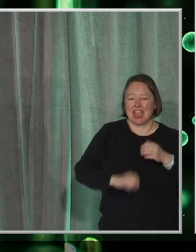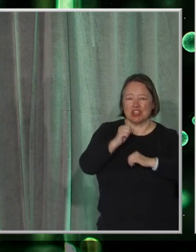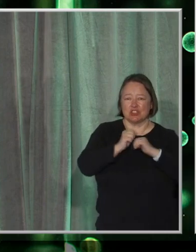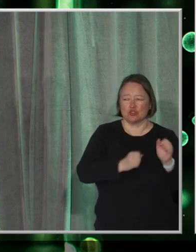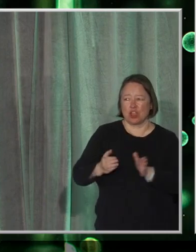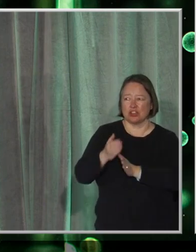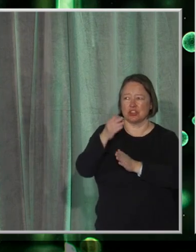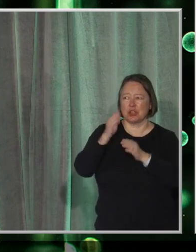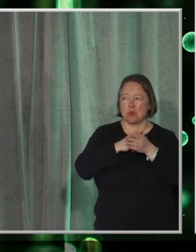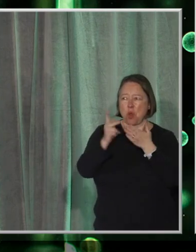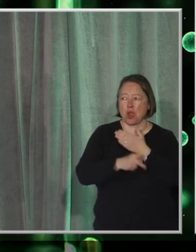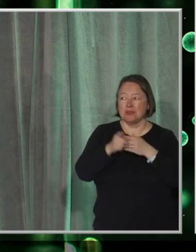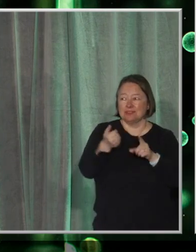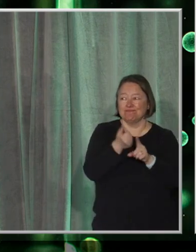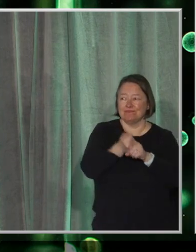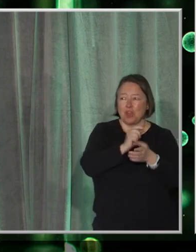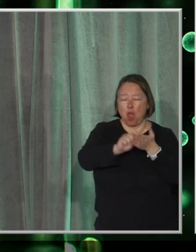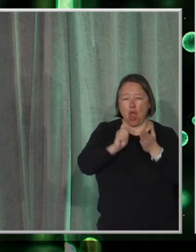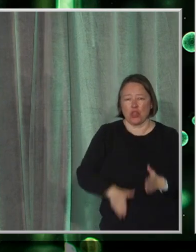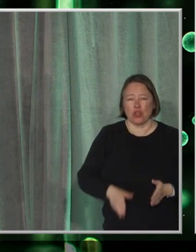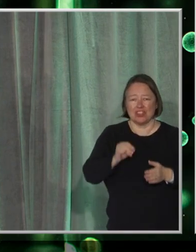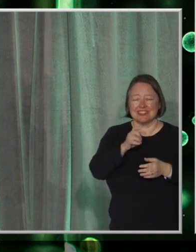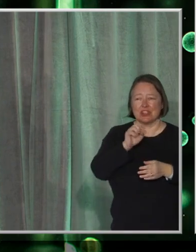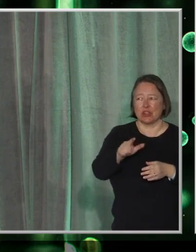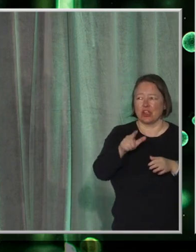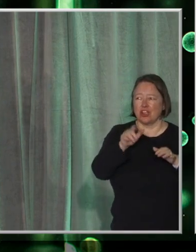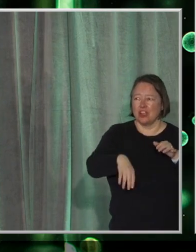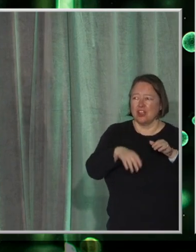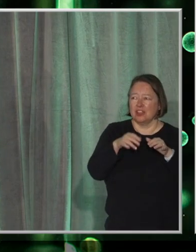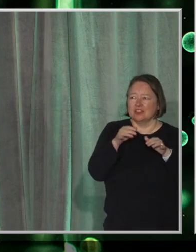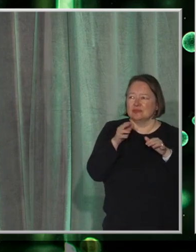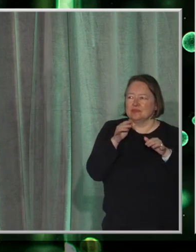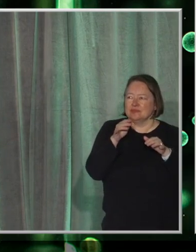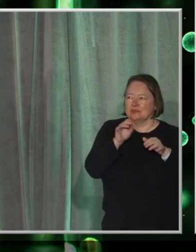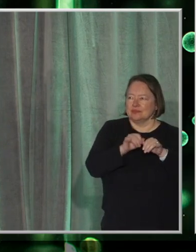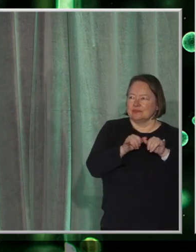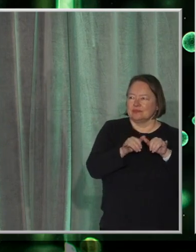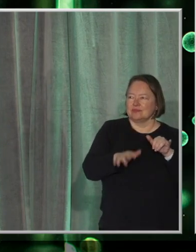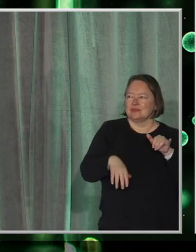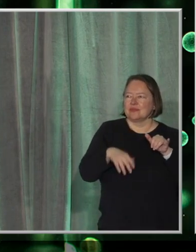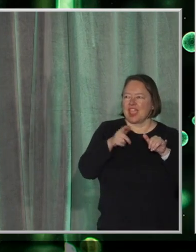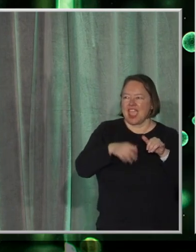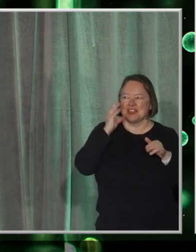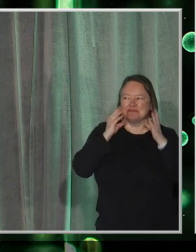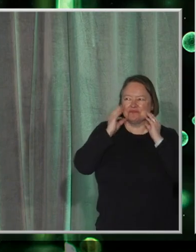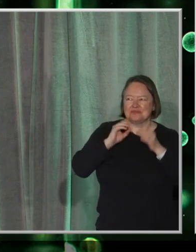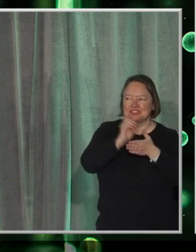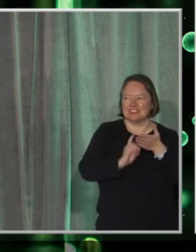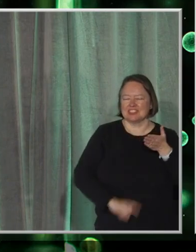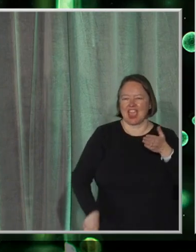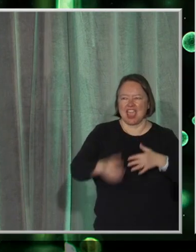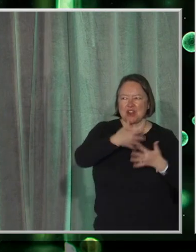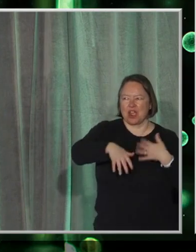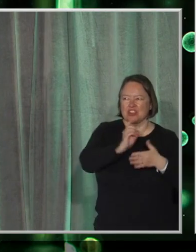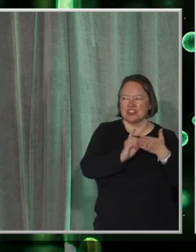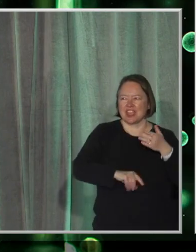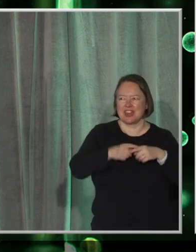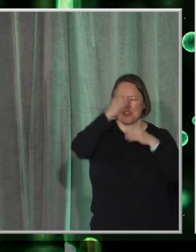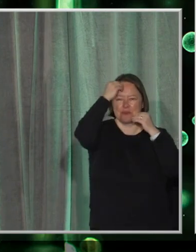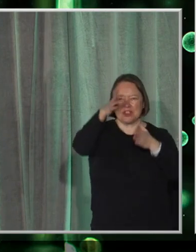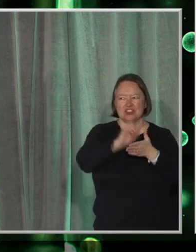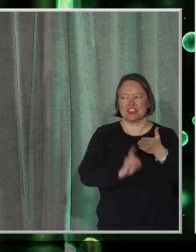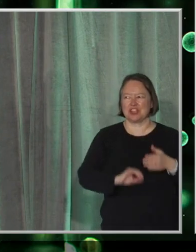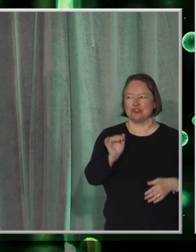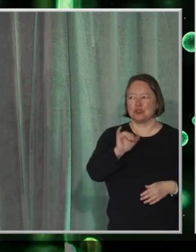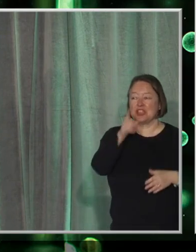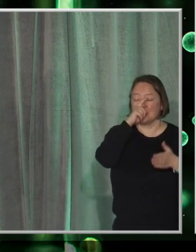also an author, a serial entrepreneur, and a pioneer in experience design, interaction design, and information design,